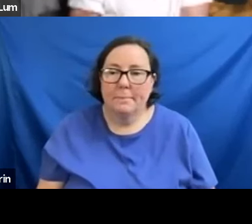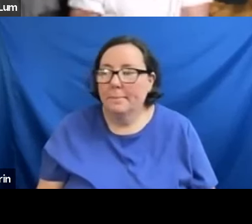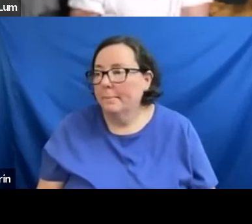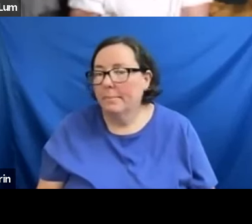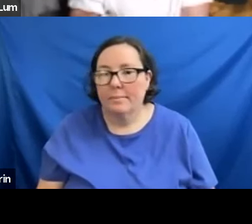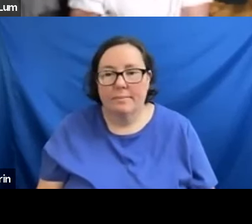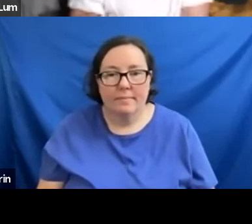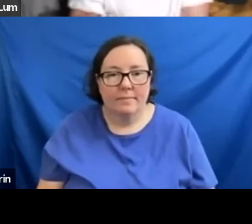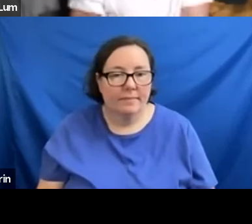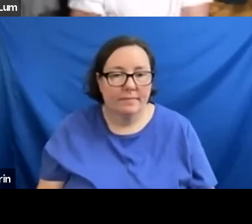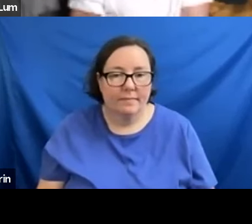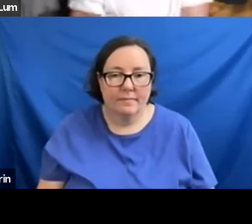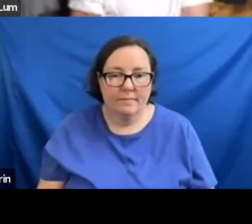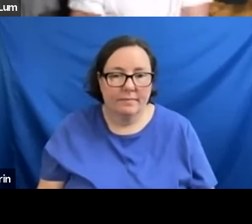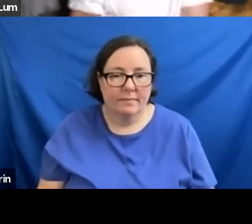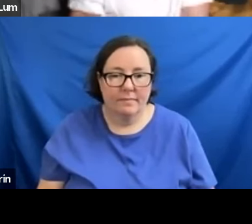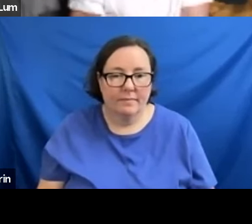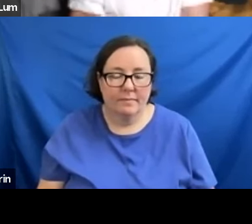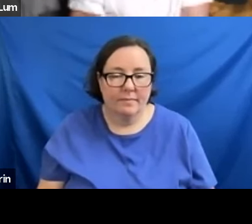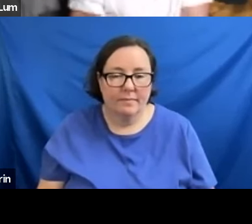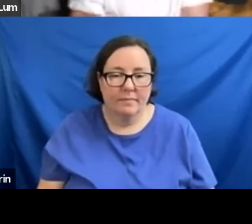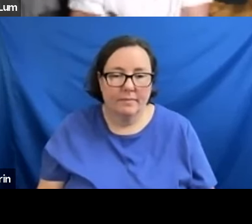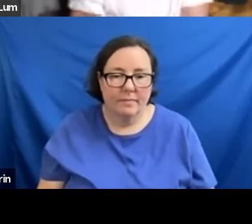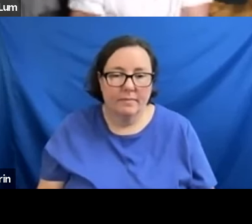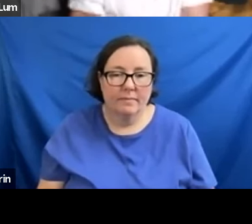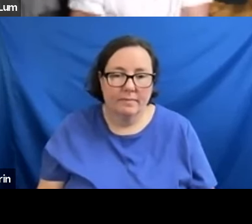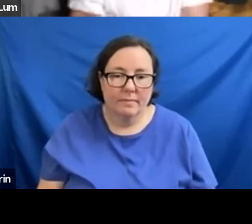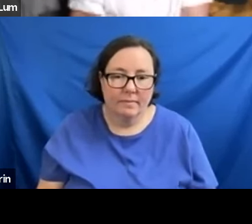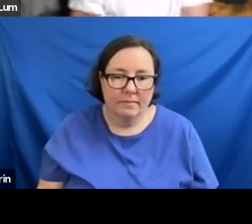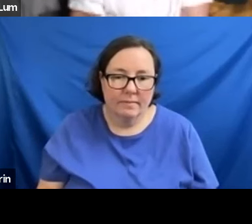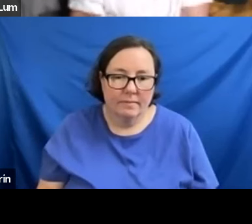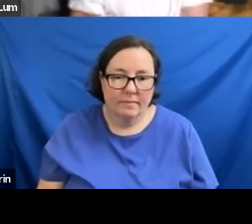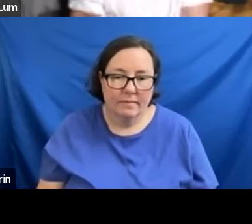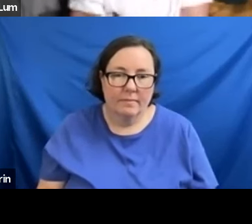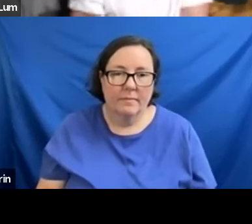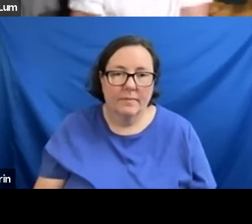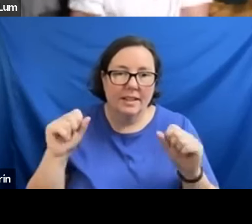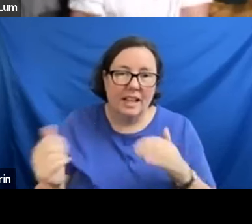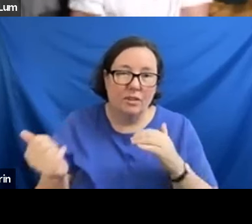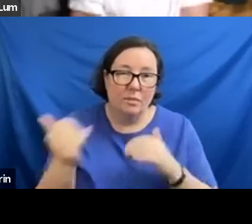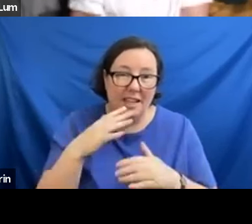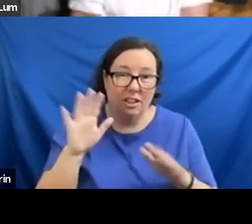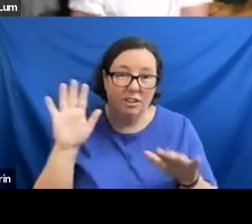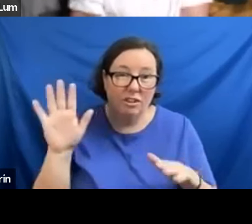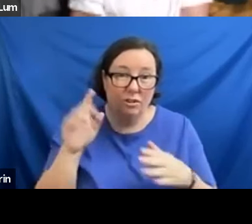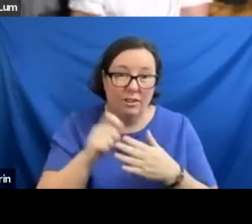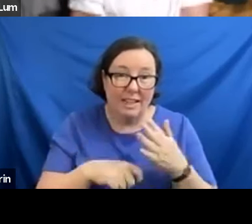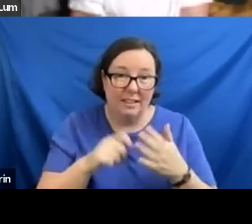Can you hear me? Very not that well. Would you be able to send us your written testimony?